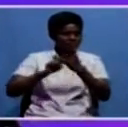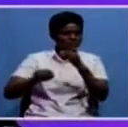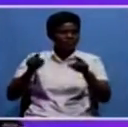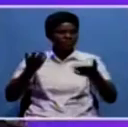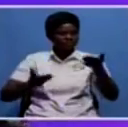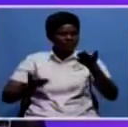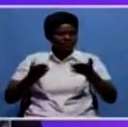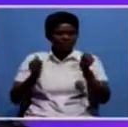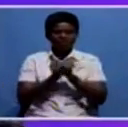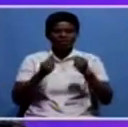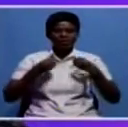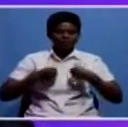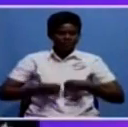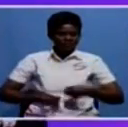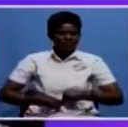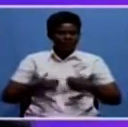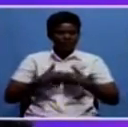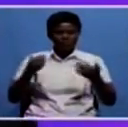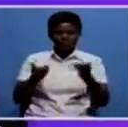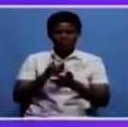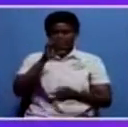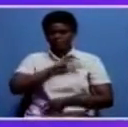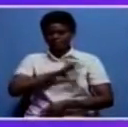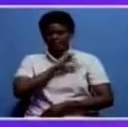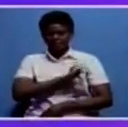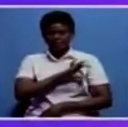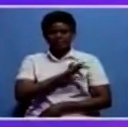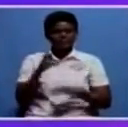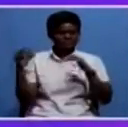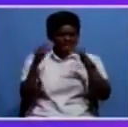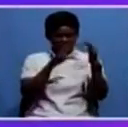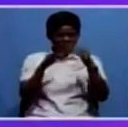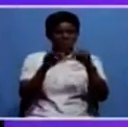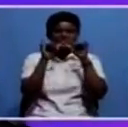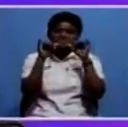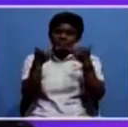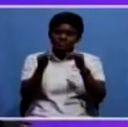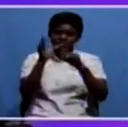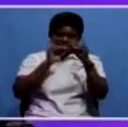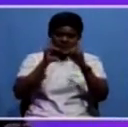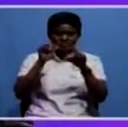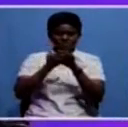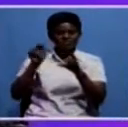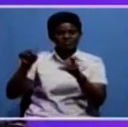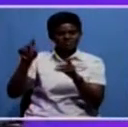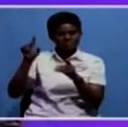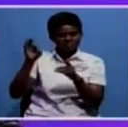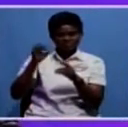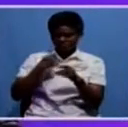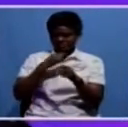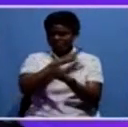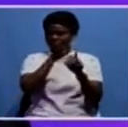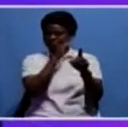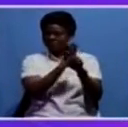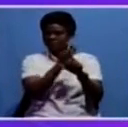executive mayors who would have a whole new payroll. Those arguments were advanced at the NDF, and ultimately I'm sitting here referring to those